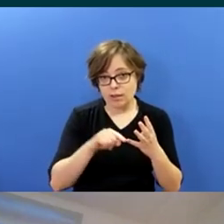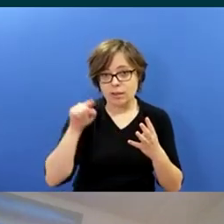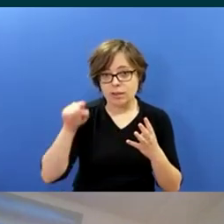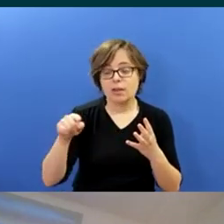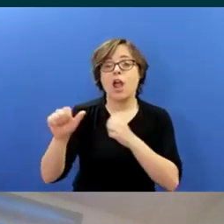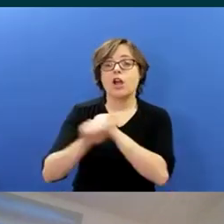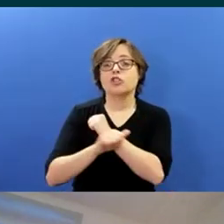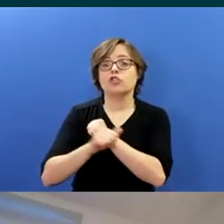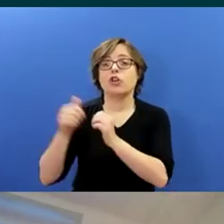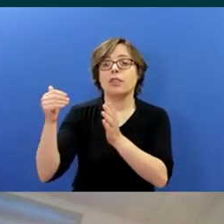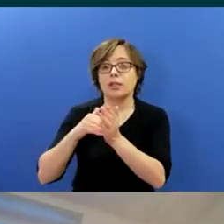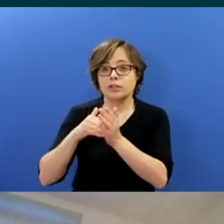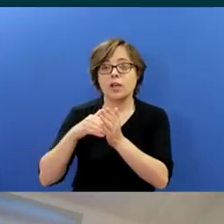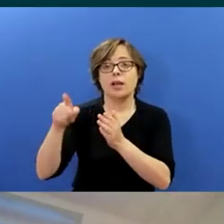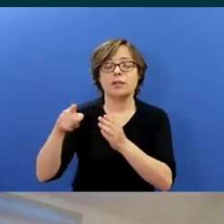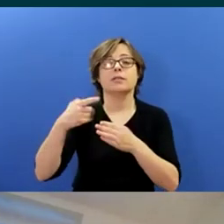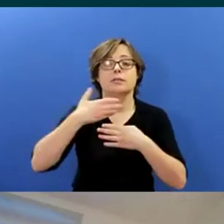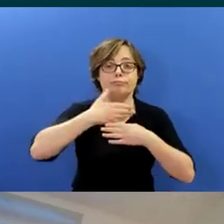4 winning ideas.